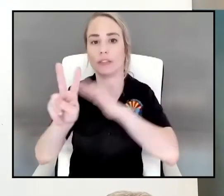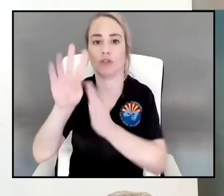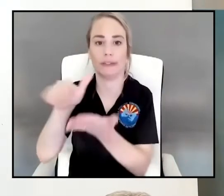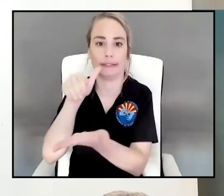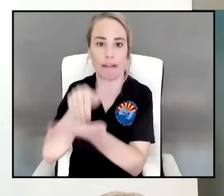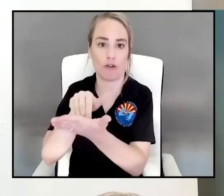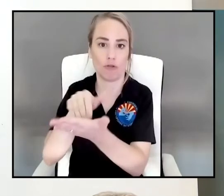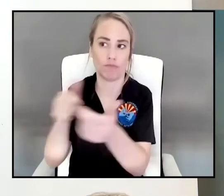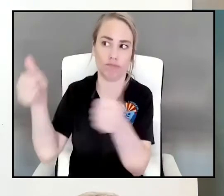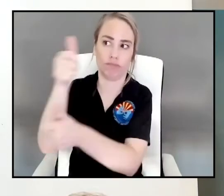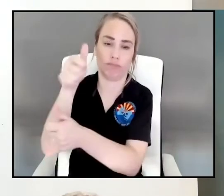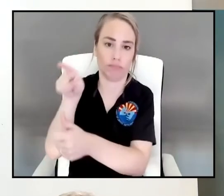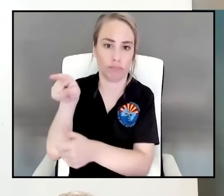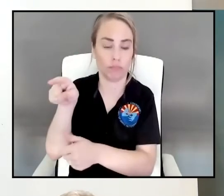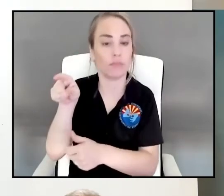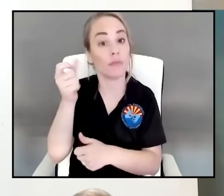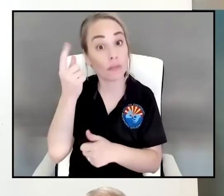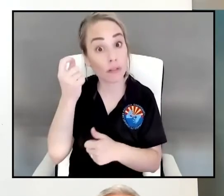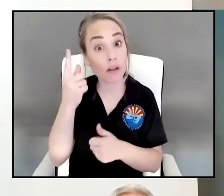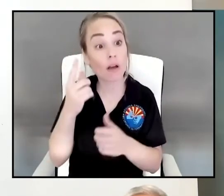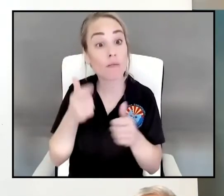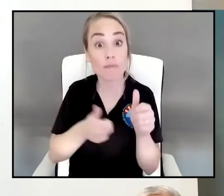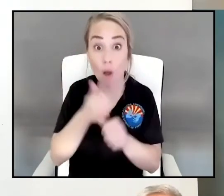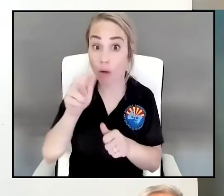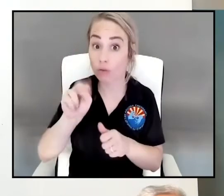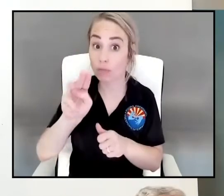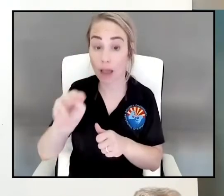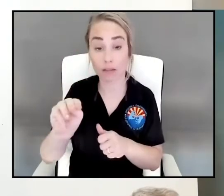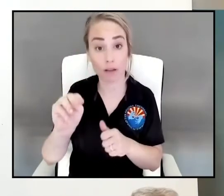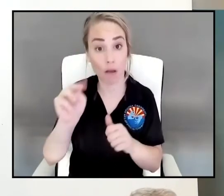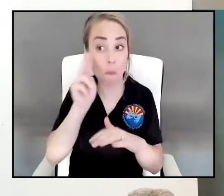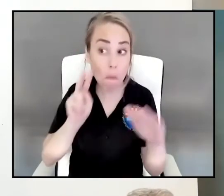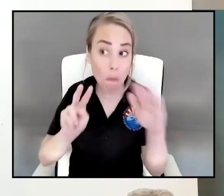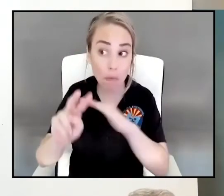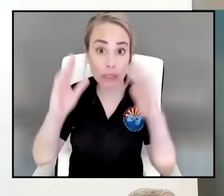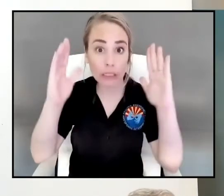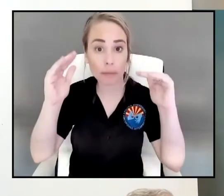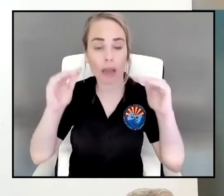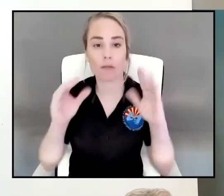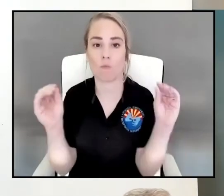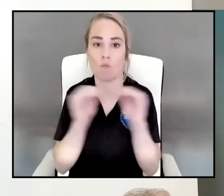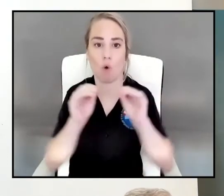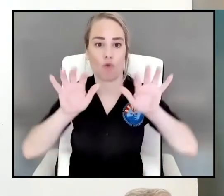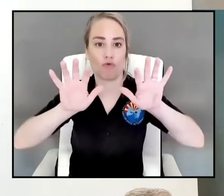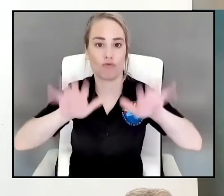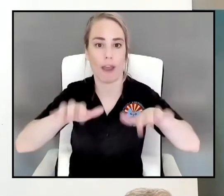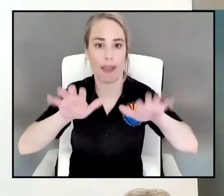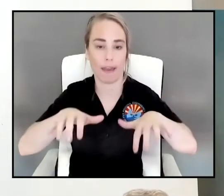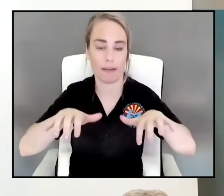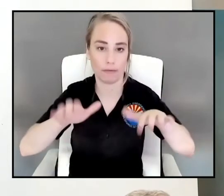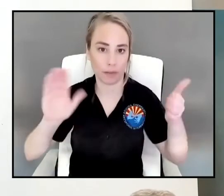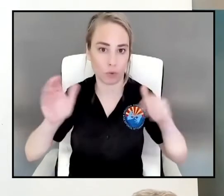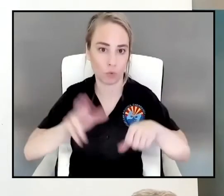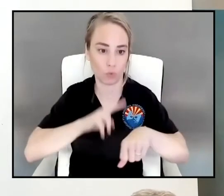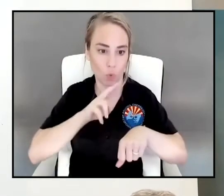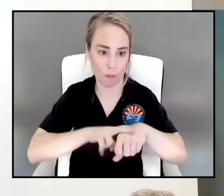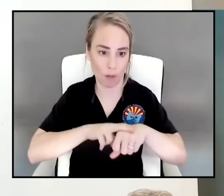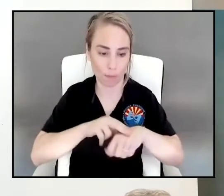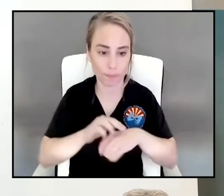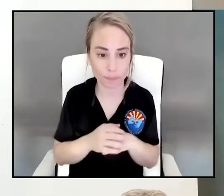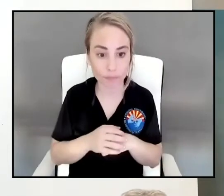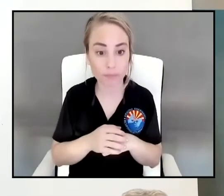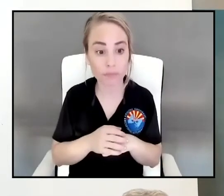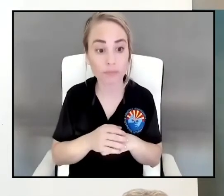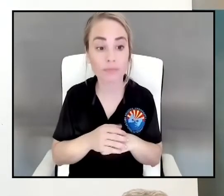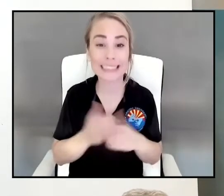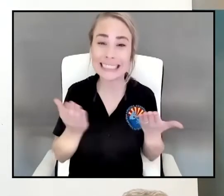Mexico, it has above normal precipitation chances. Now, we're kind of in the equal chances right here in the northeastern edge,